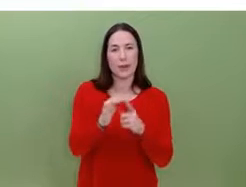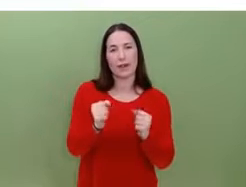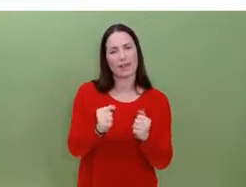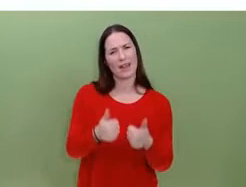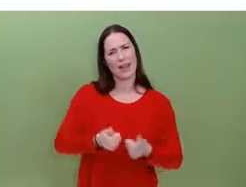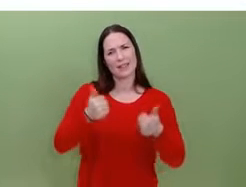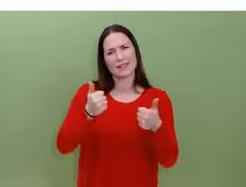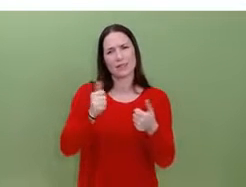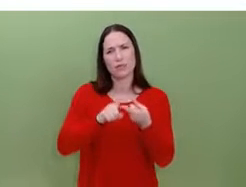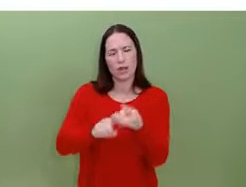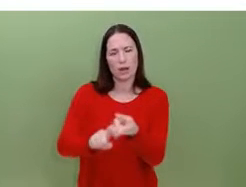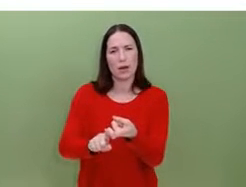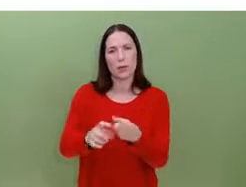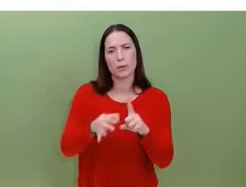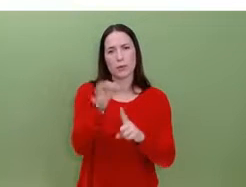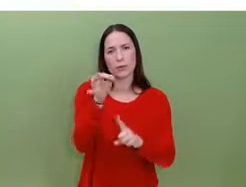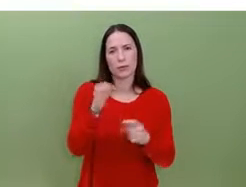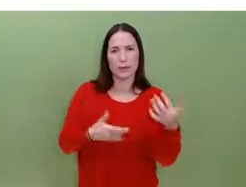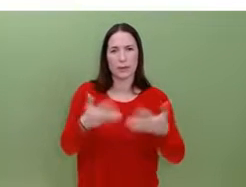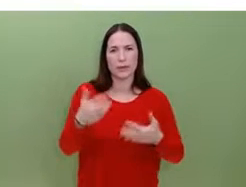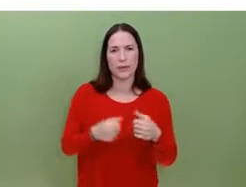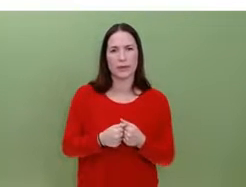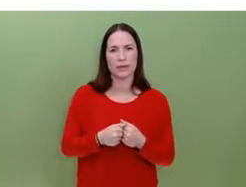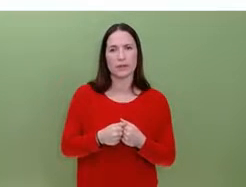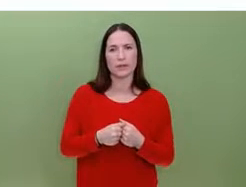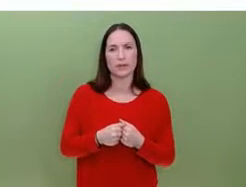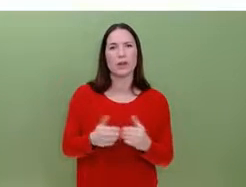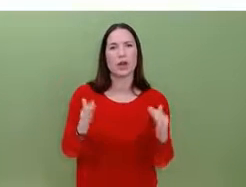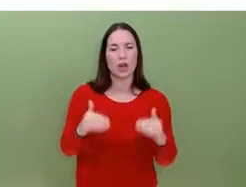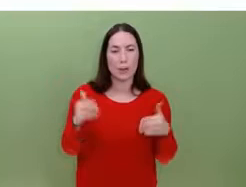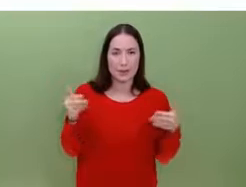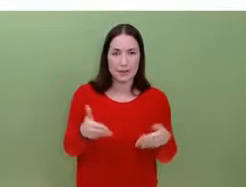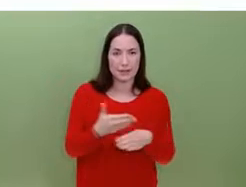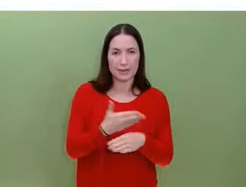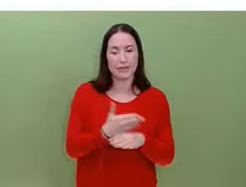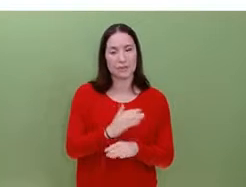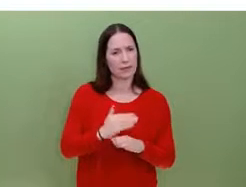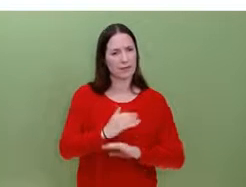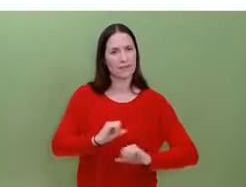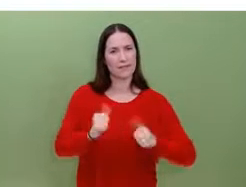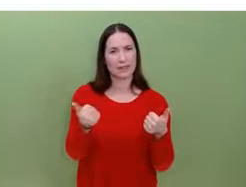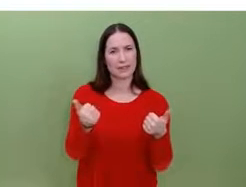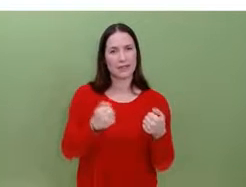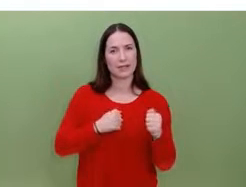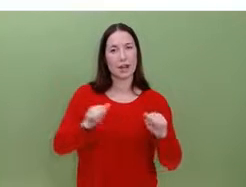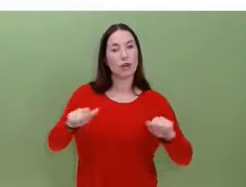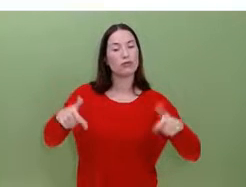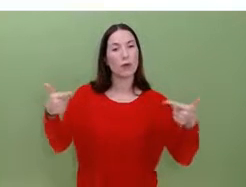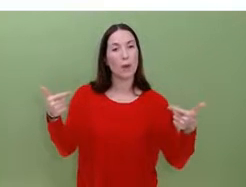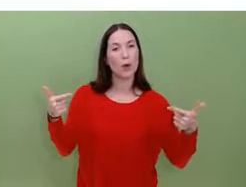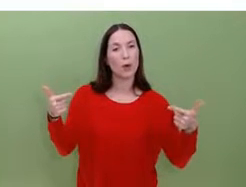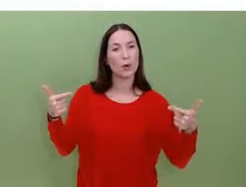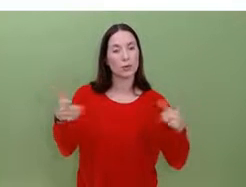All low-intensity interventions demonstrate effectiveness, and our remote delivery is shown to be as effective as